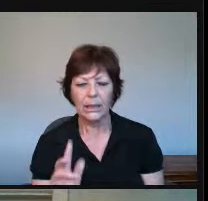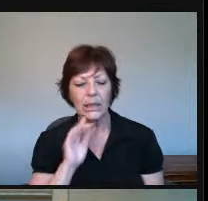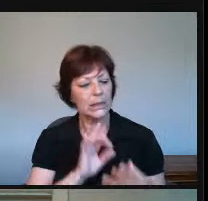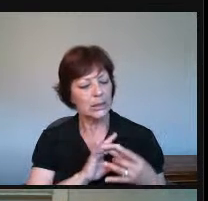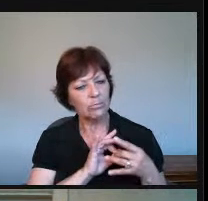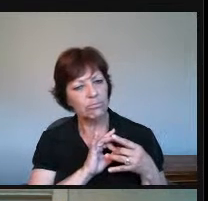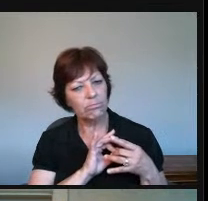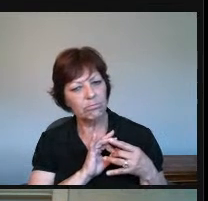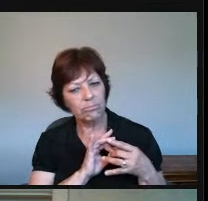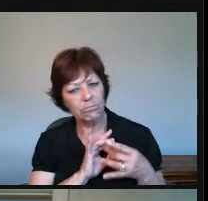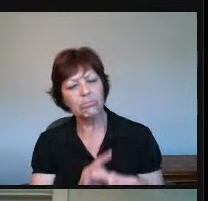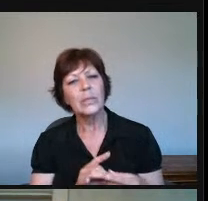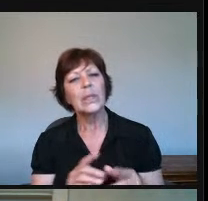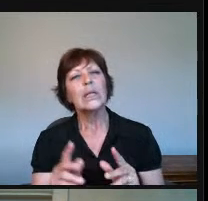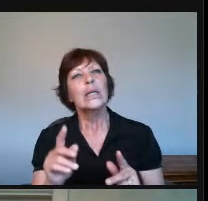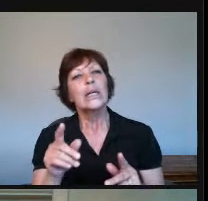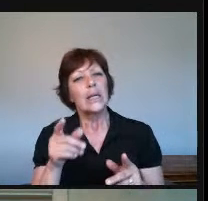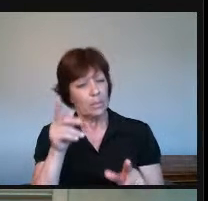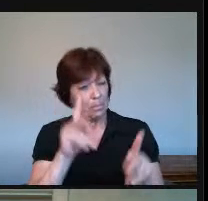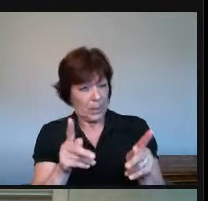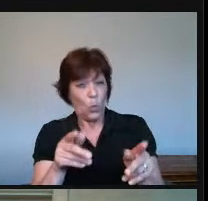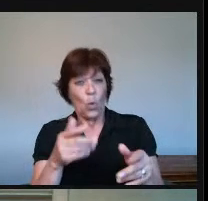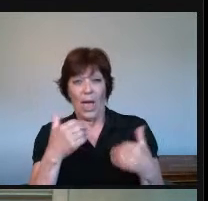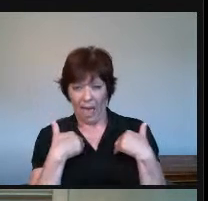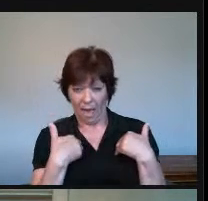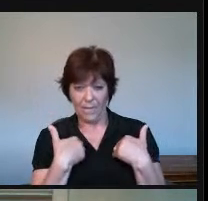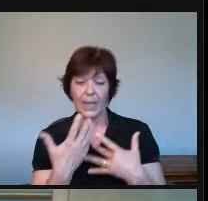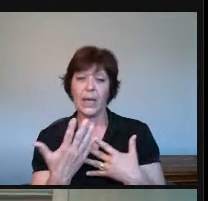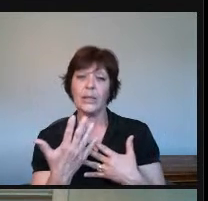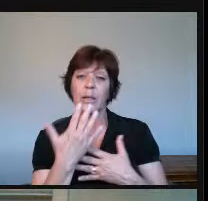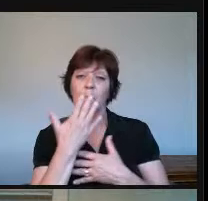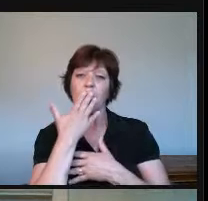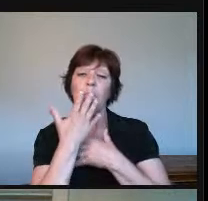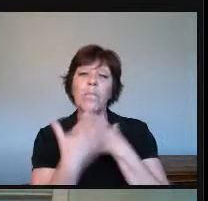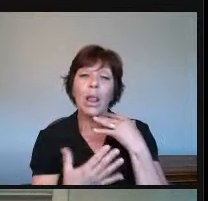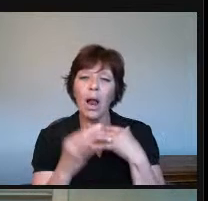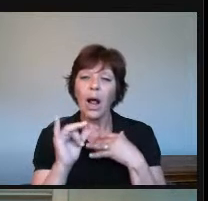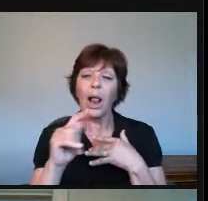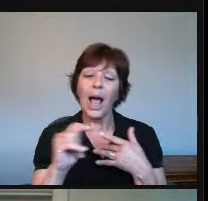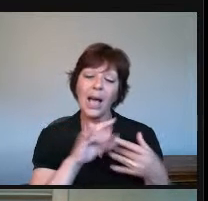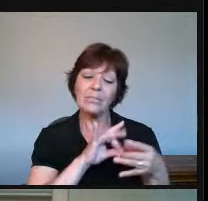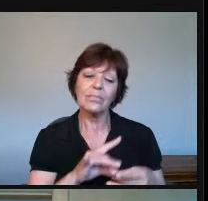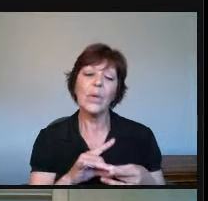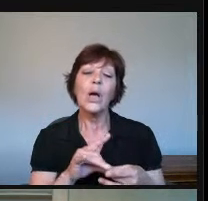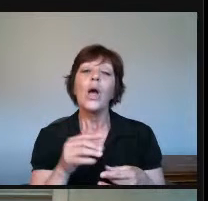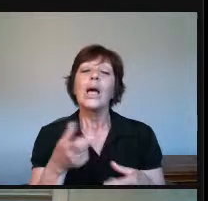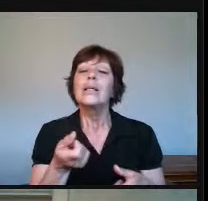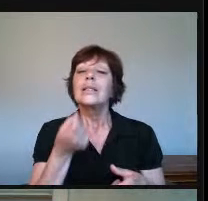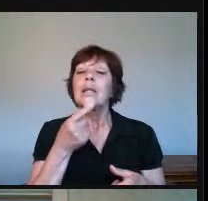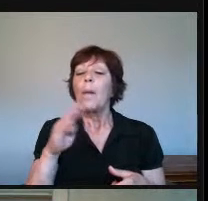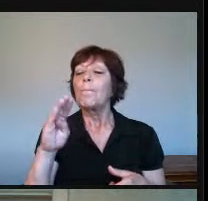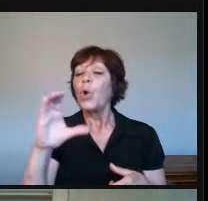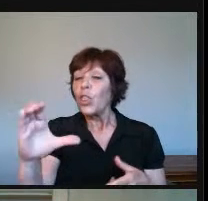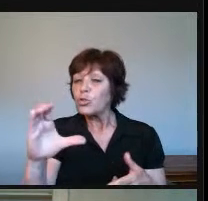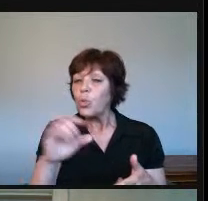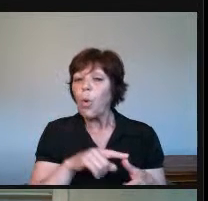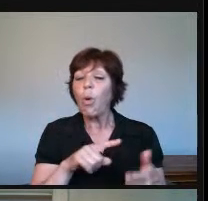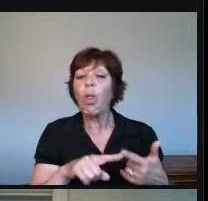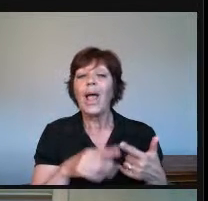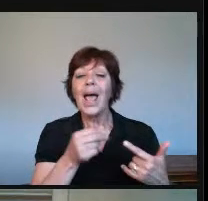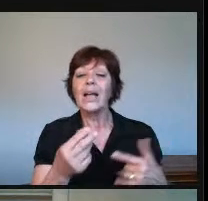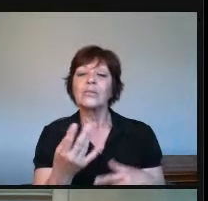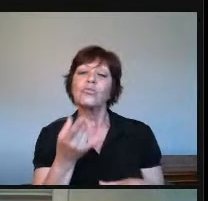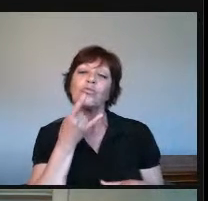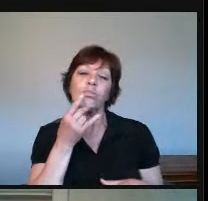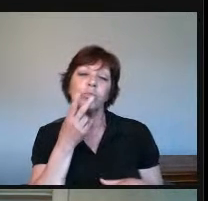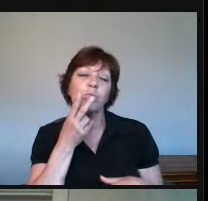associated, the people it's occurred with have been with birth controls and cigarette smoking, but these clots